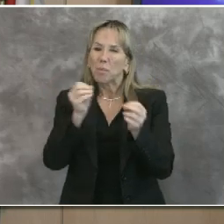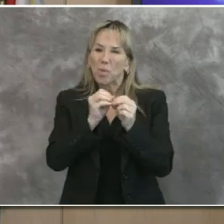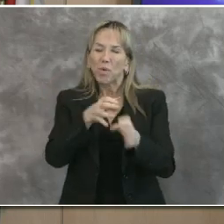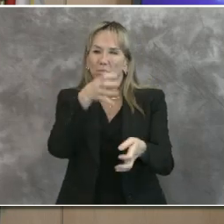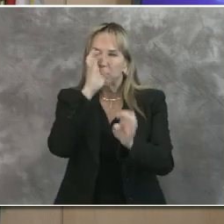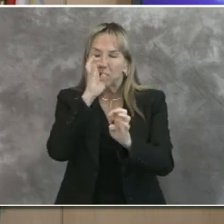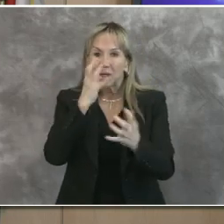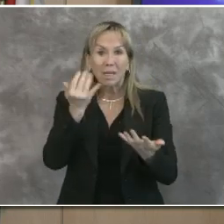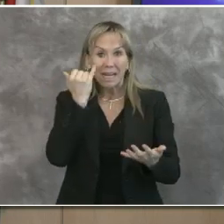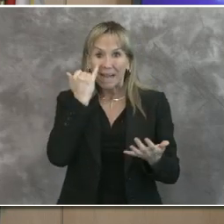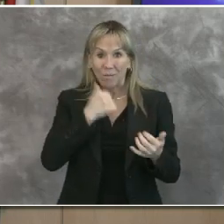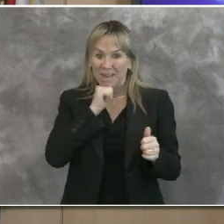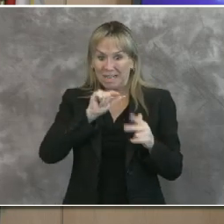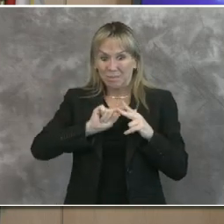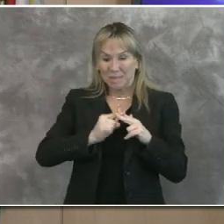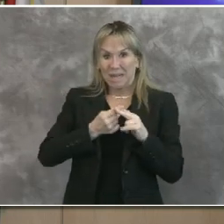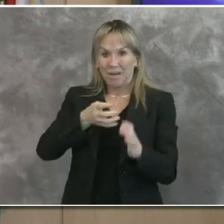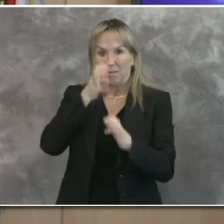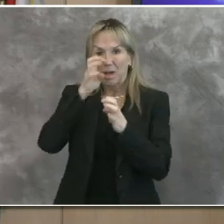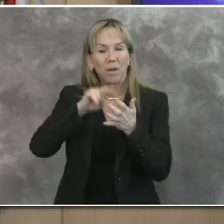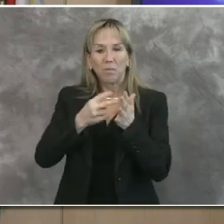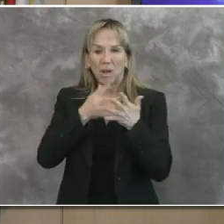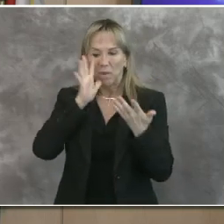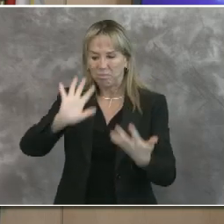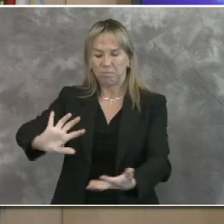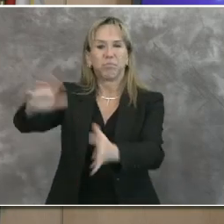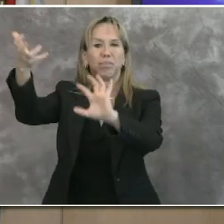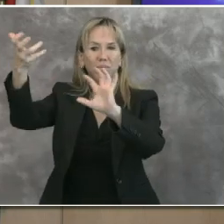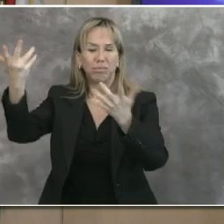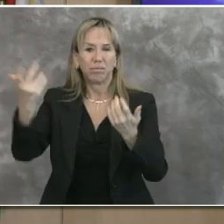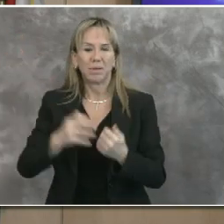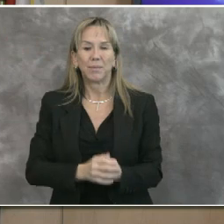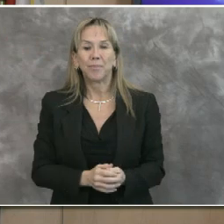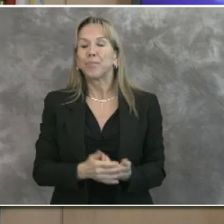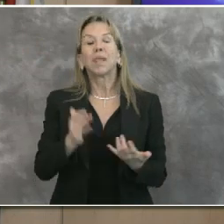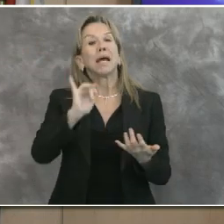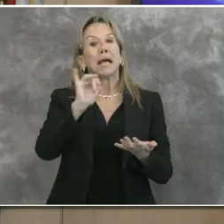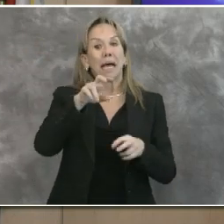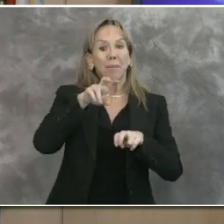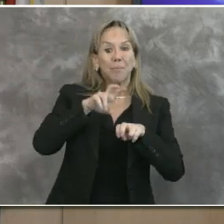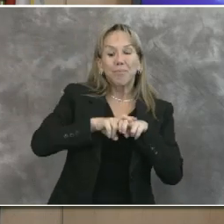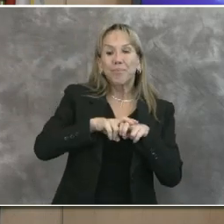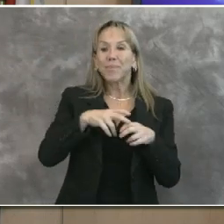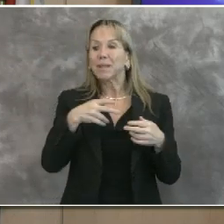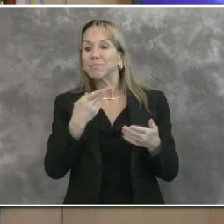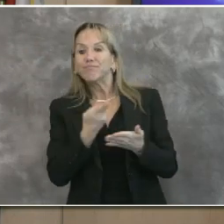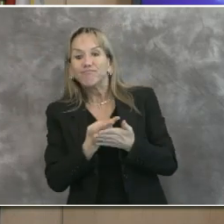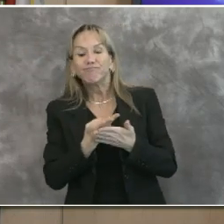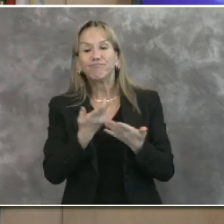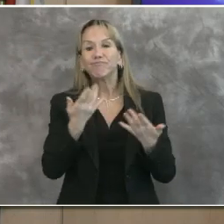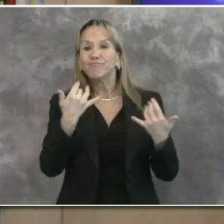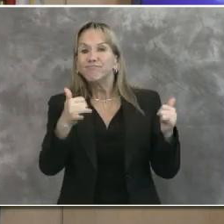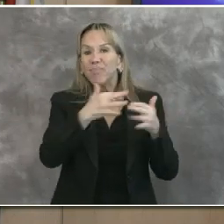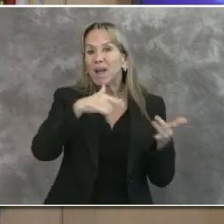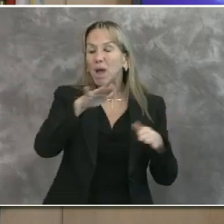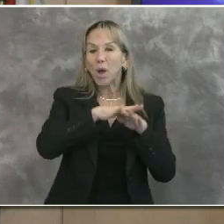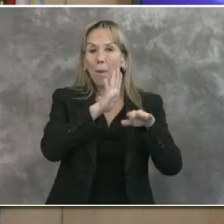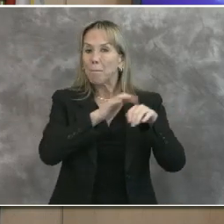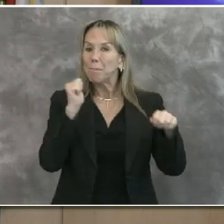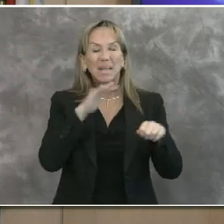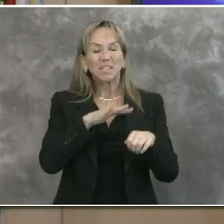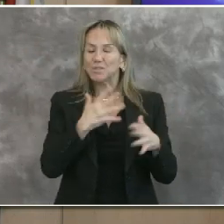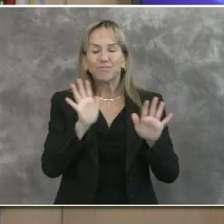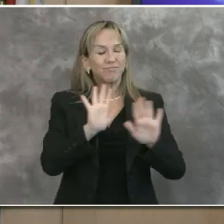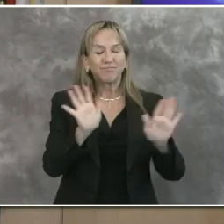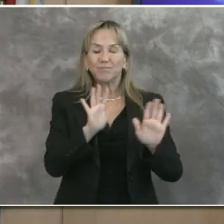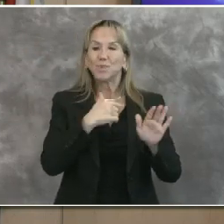we would have no path to begin moving forward. We had to limit sitting down or laying on the beach or playing group activities. Because as we just